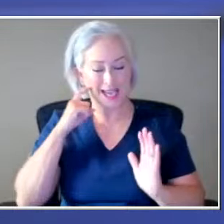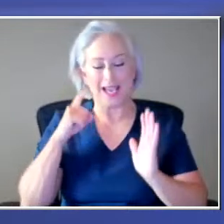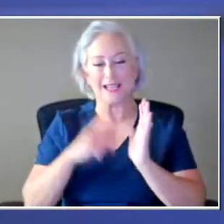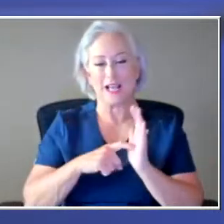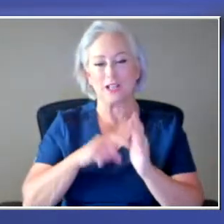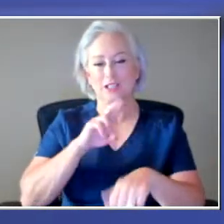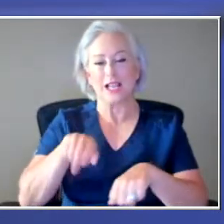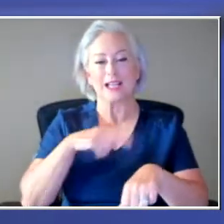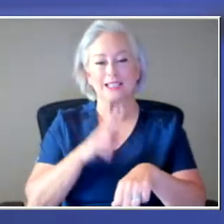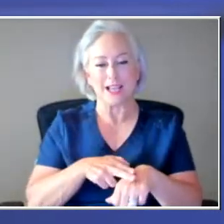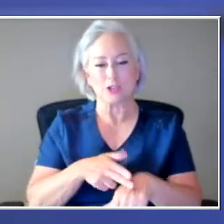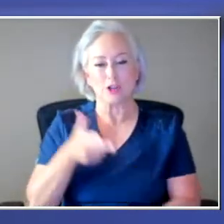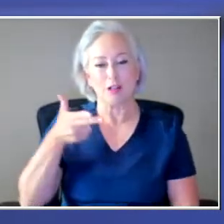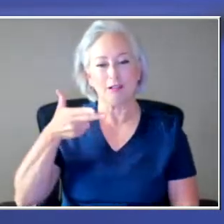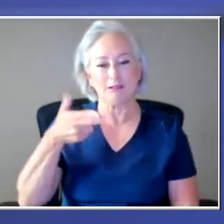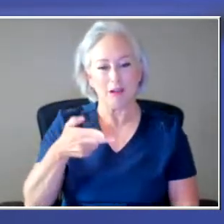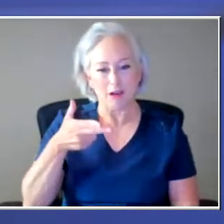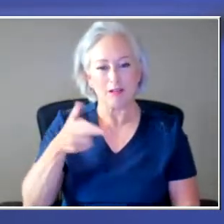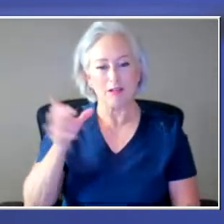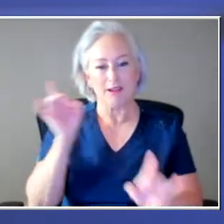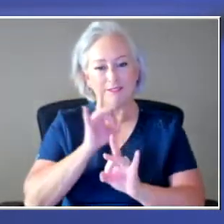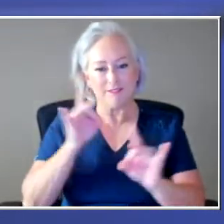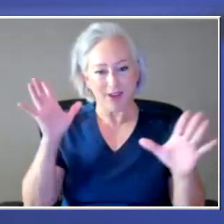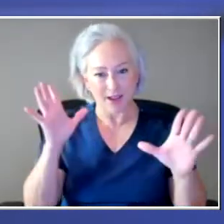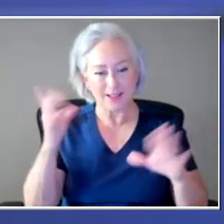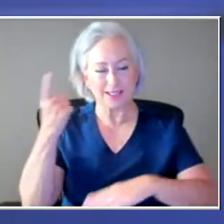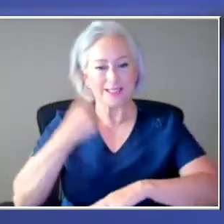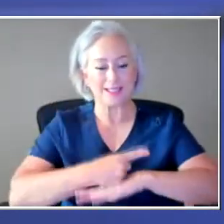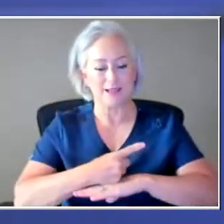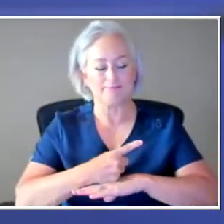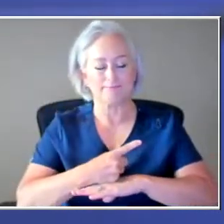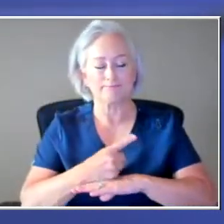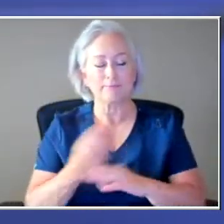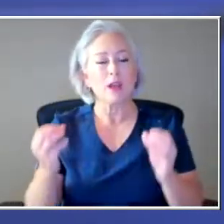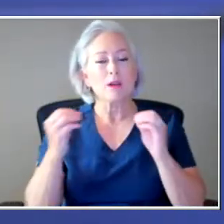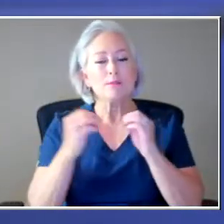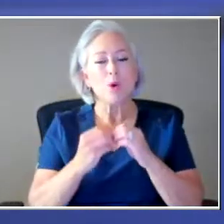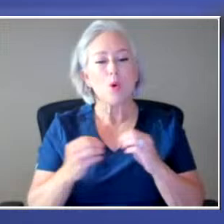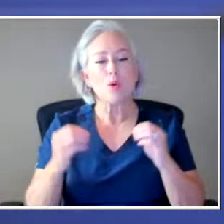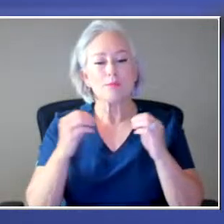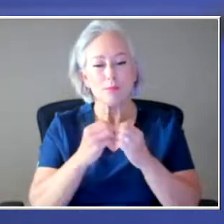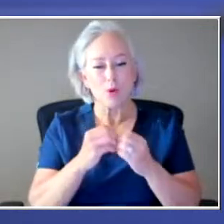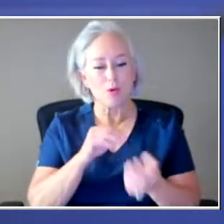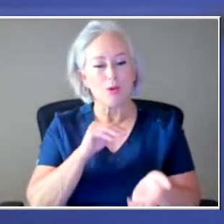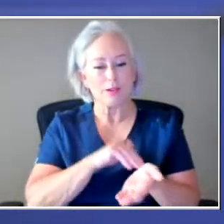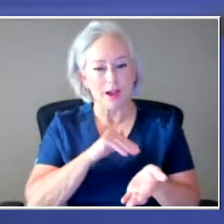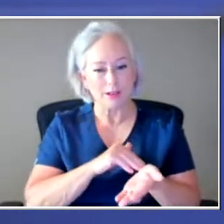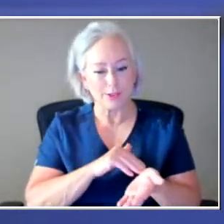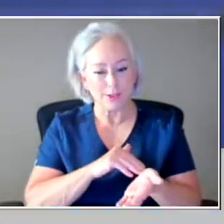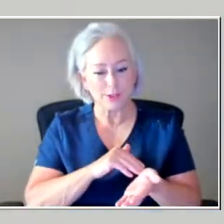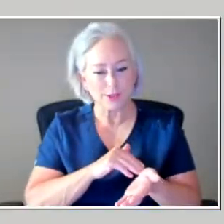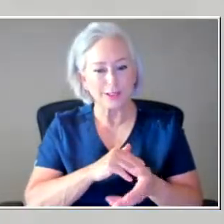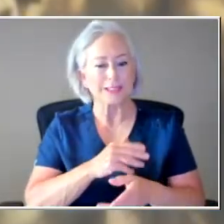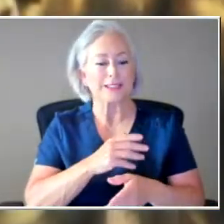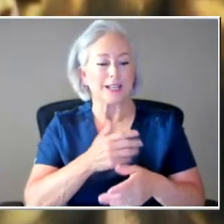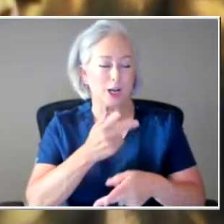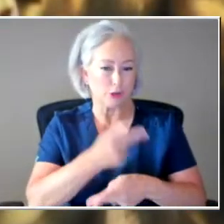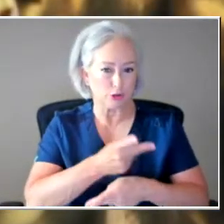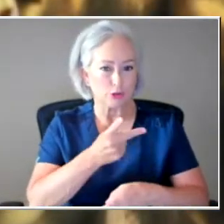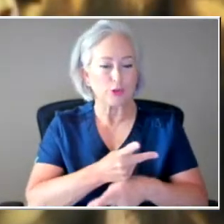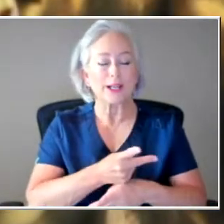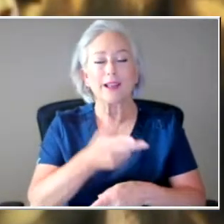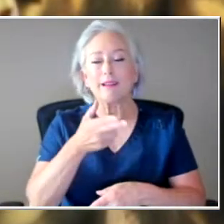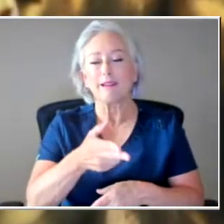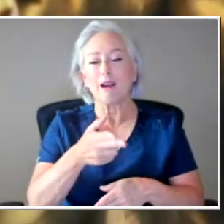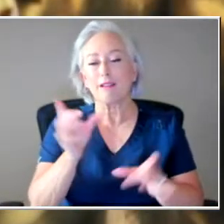Violence Awareness Day. More and more physicians and healthcare leaders are treating gun violence as a disease. Guns kill upwards